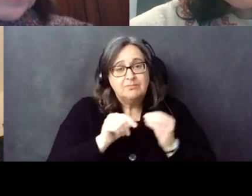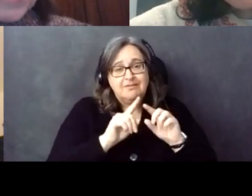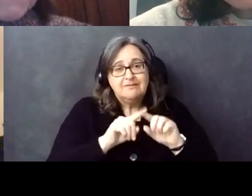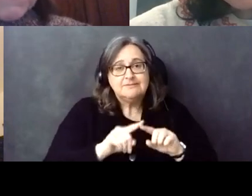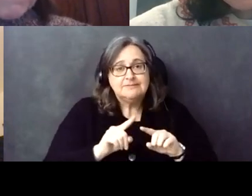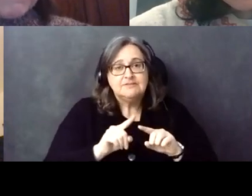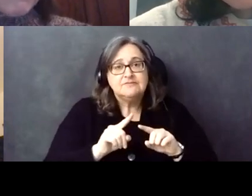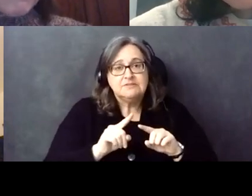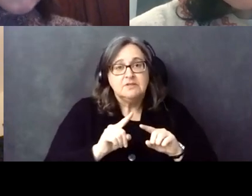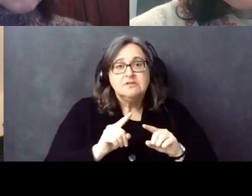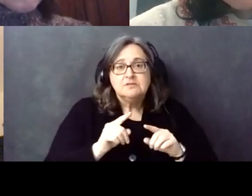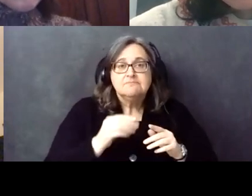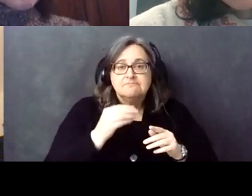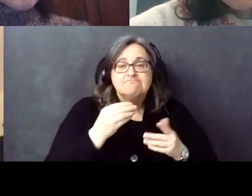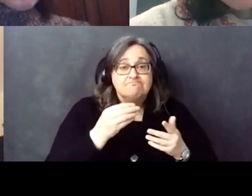available to them.